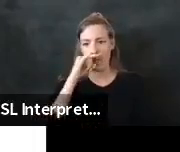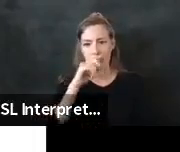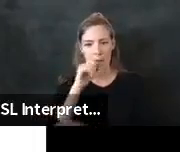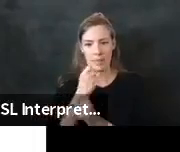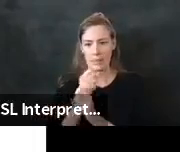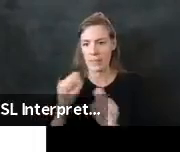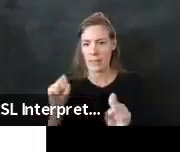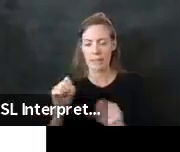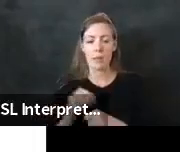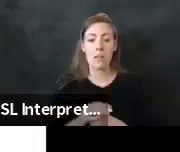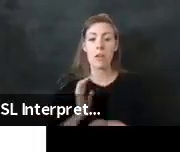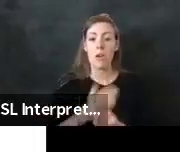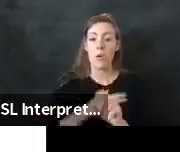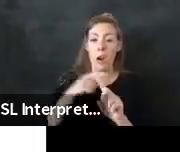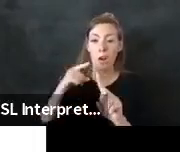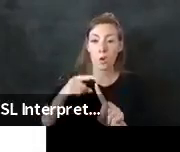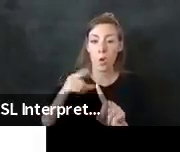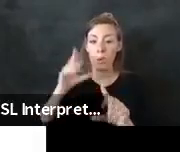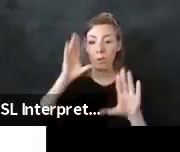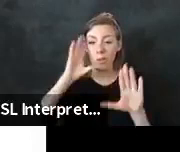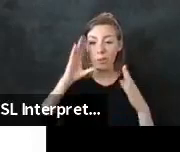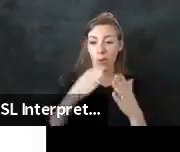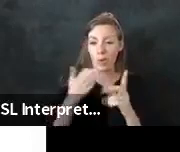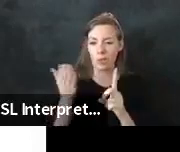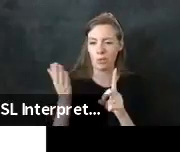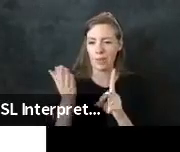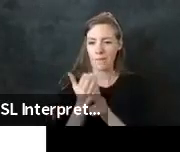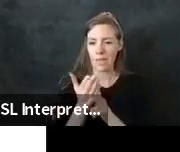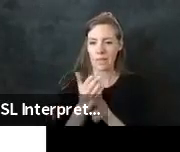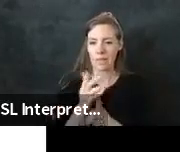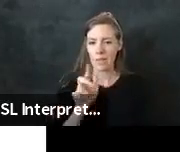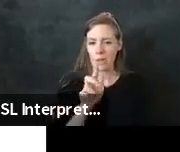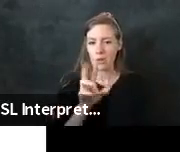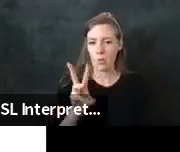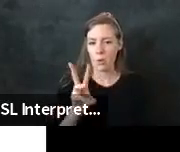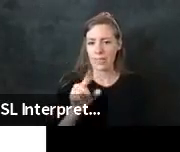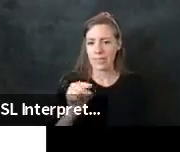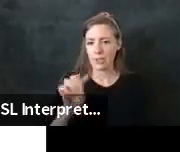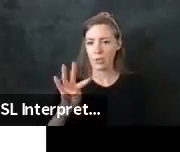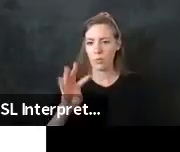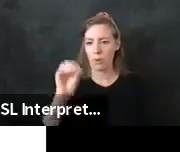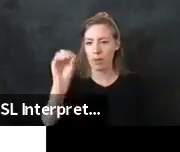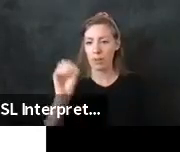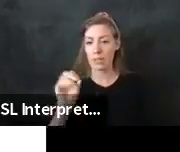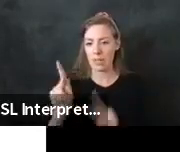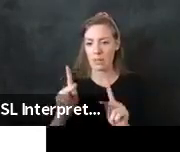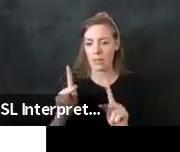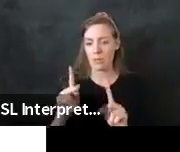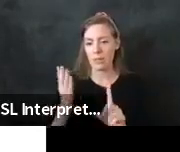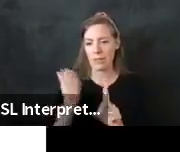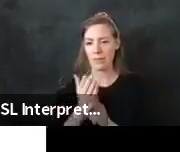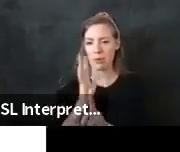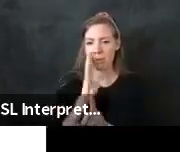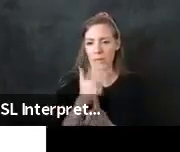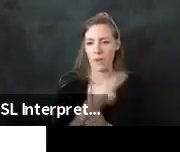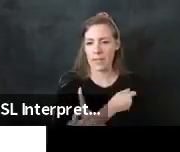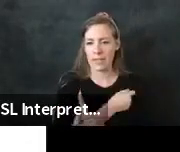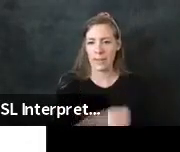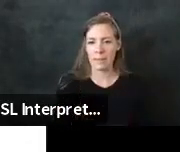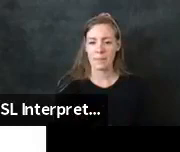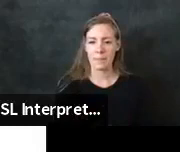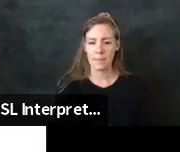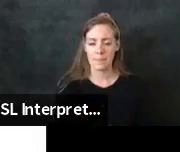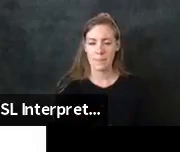to work on that 26 and the 40%, trying to get as many of those vaccinated as possible. Next slide.